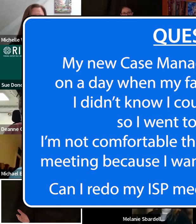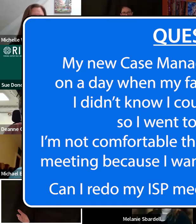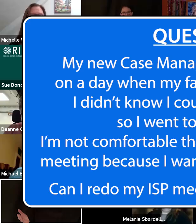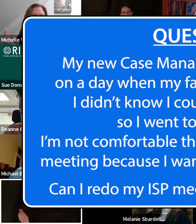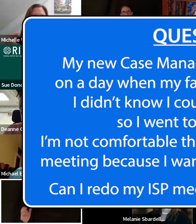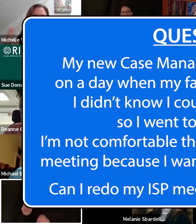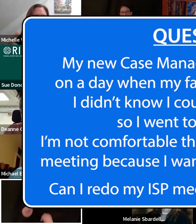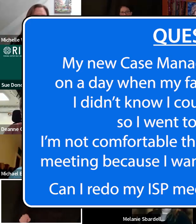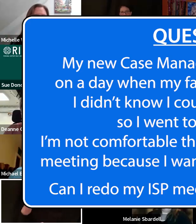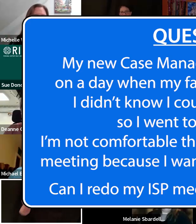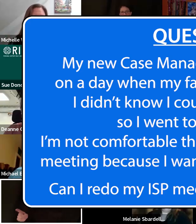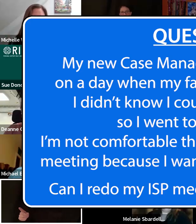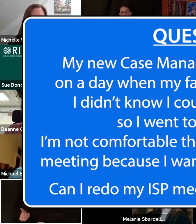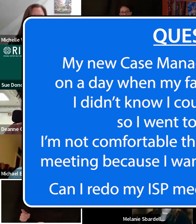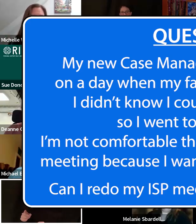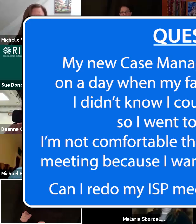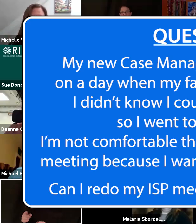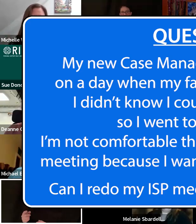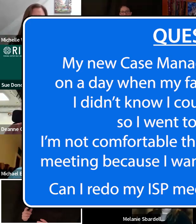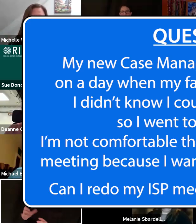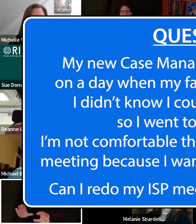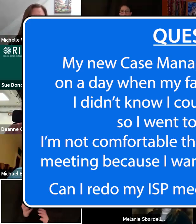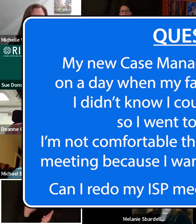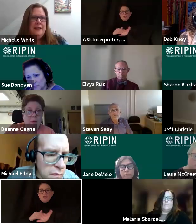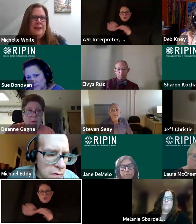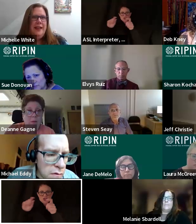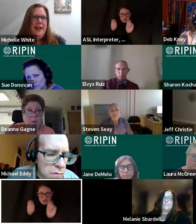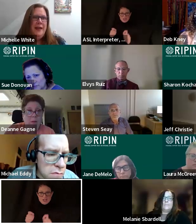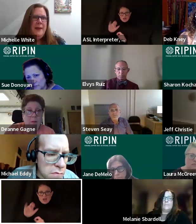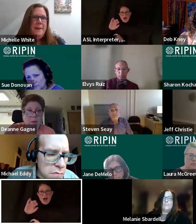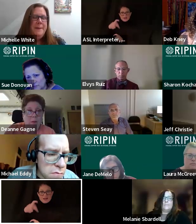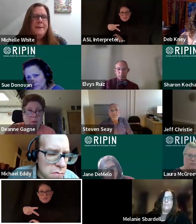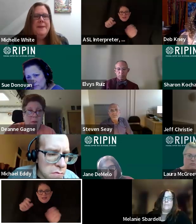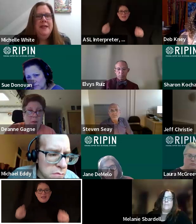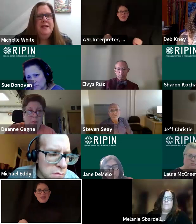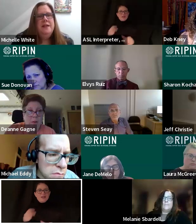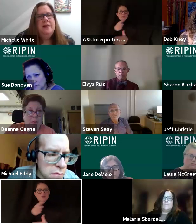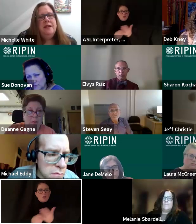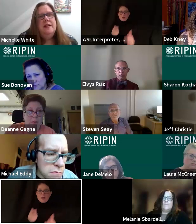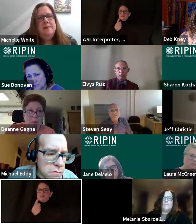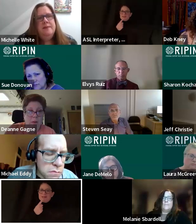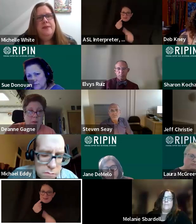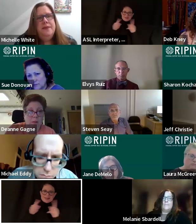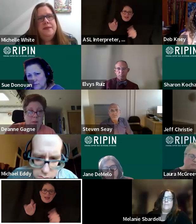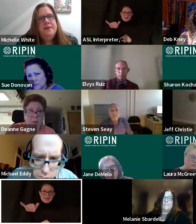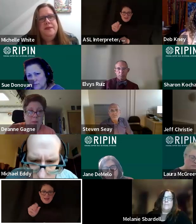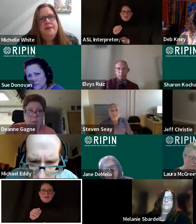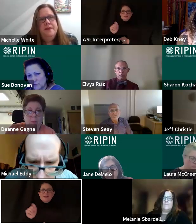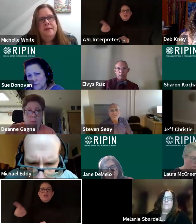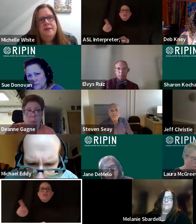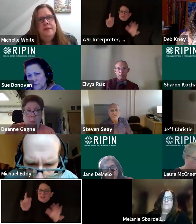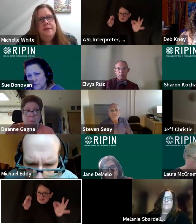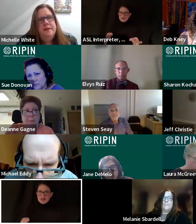able to kind of redo that ISP meeting? That's just what I was going to say. I was going to say that